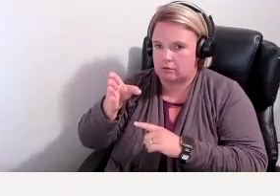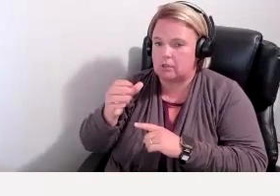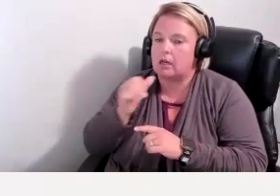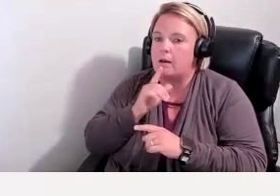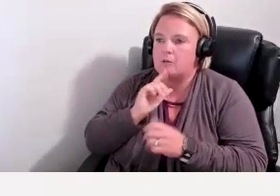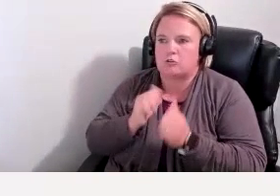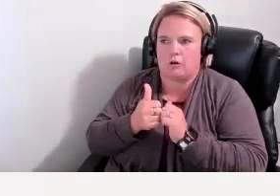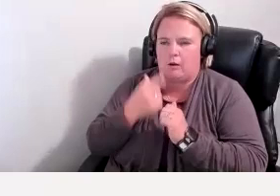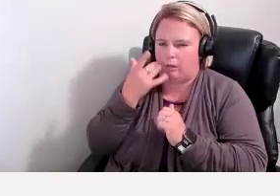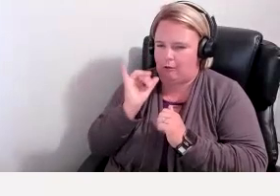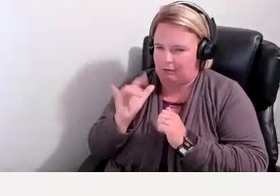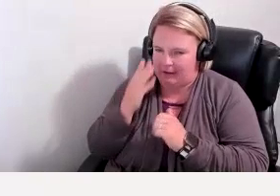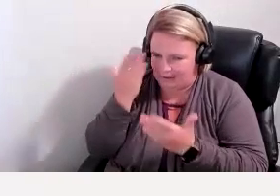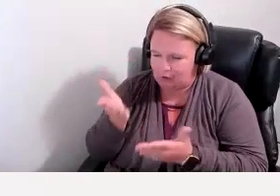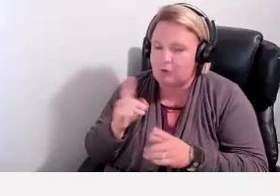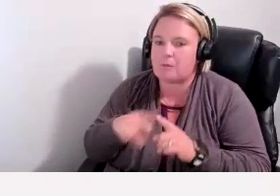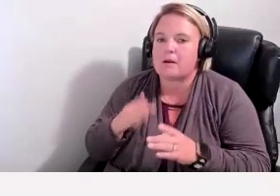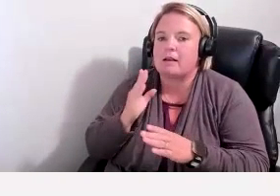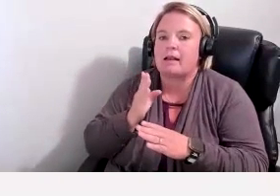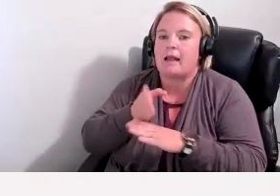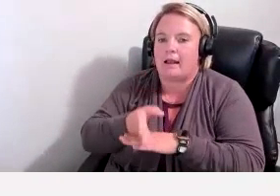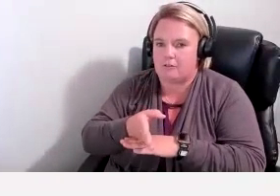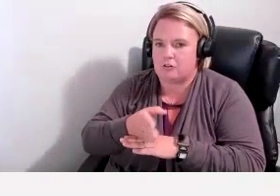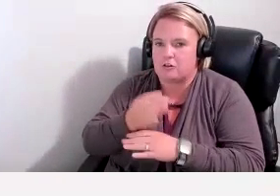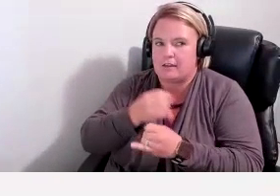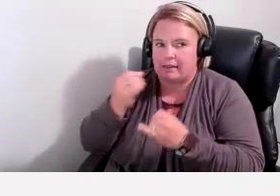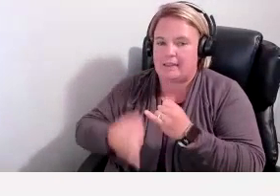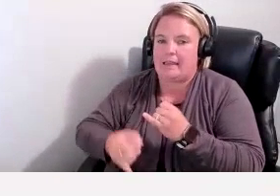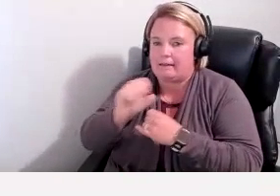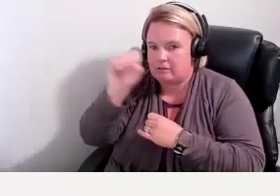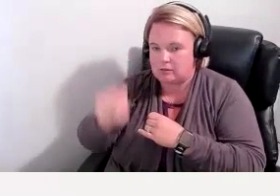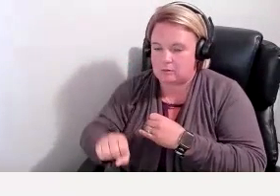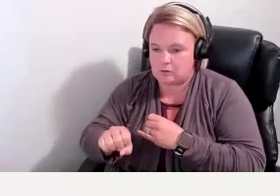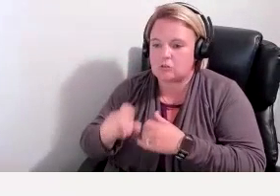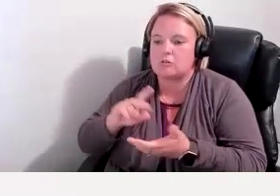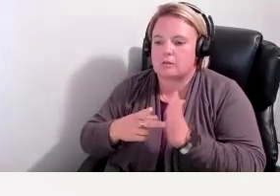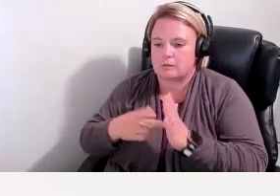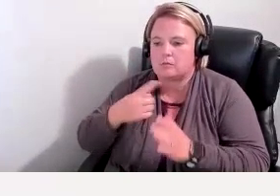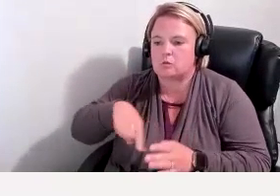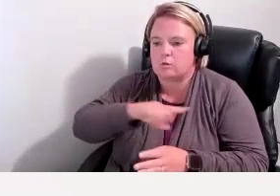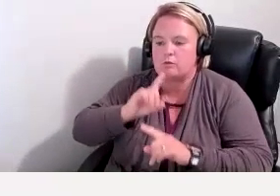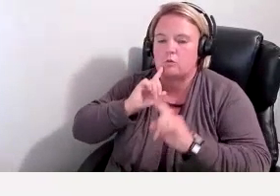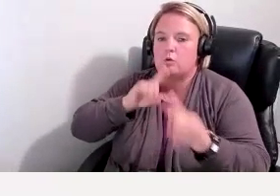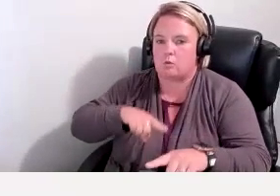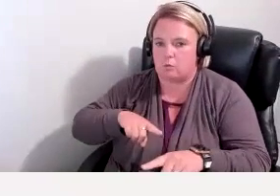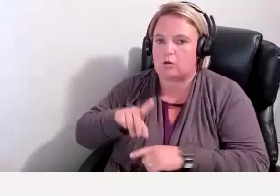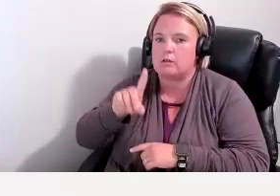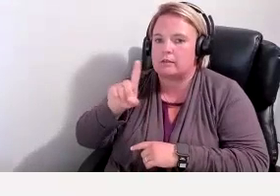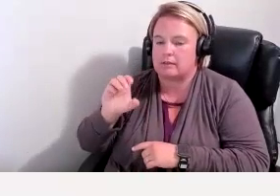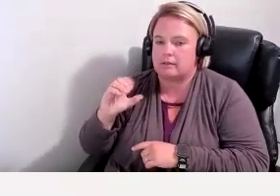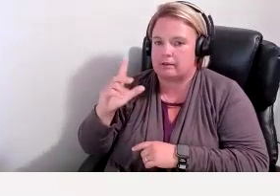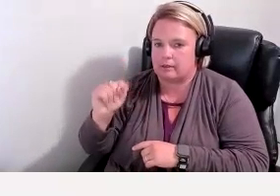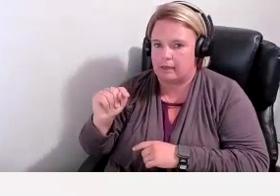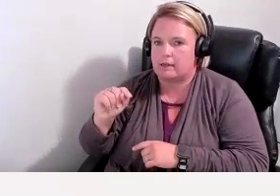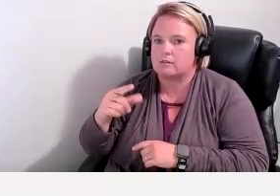it, but the reporting after at the end of every semester, we have to report back to the DECT grant about